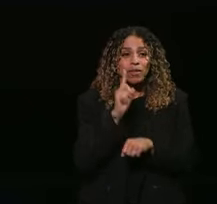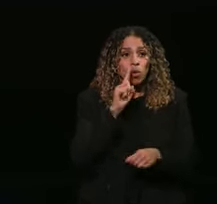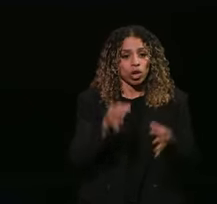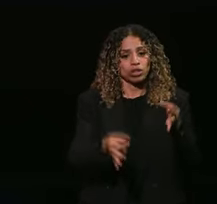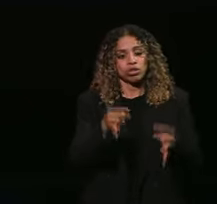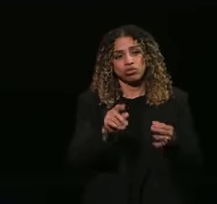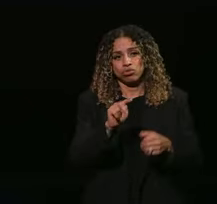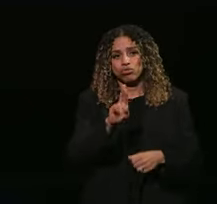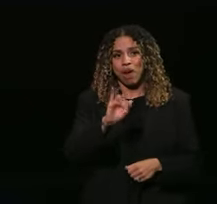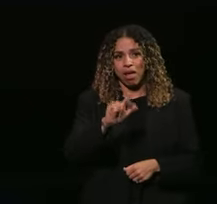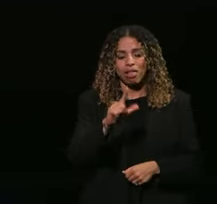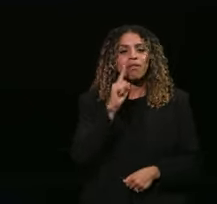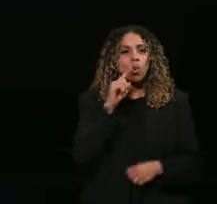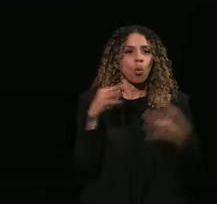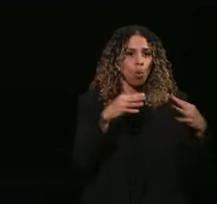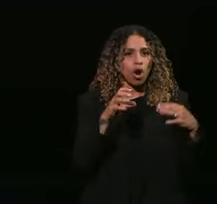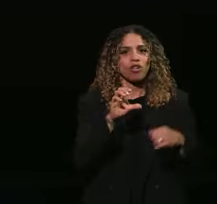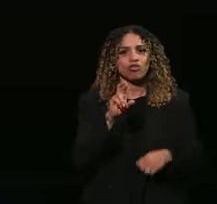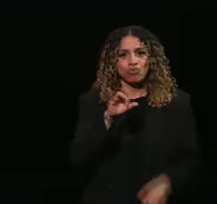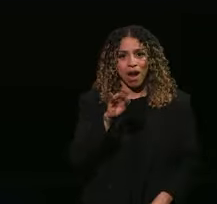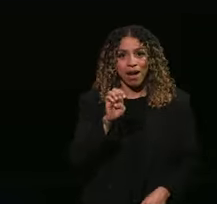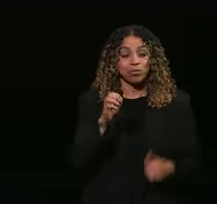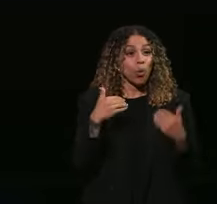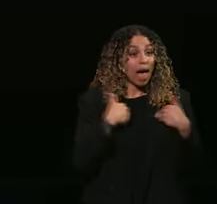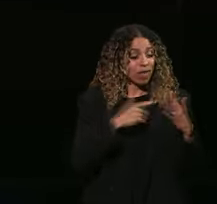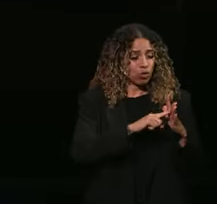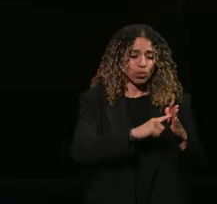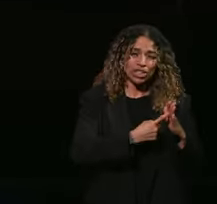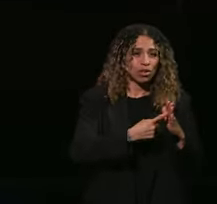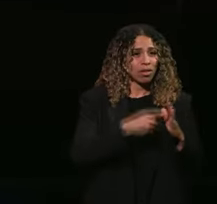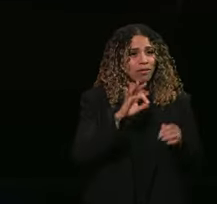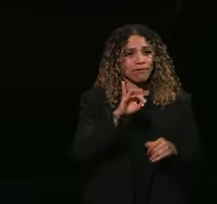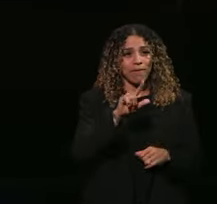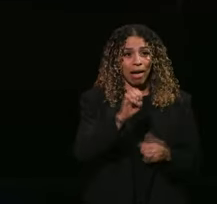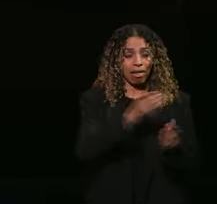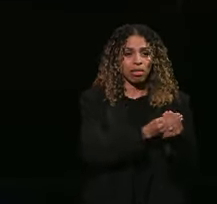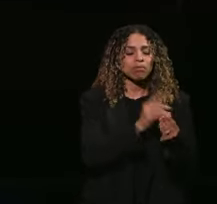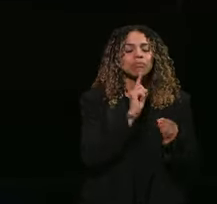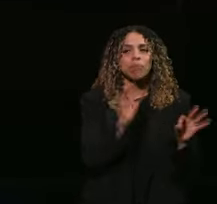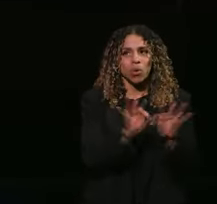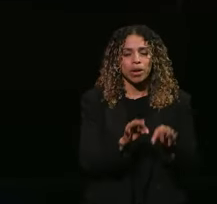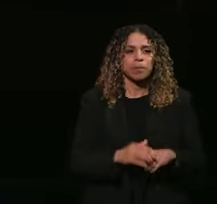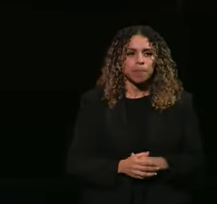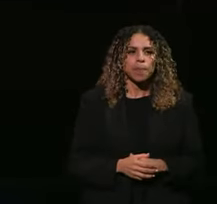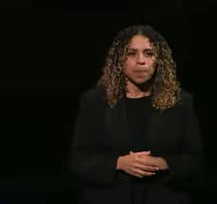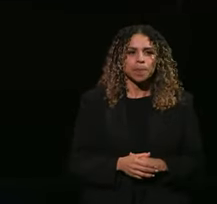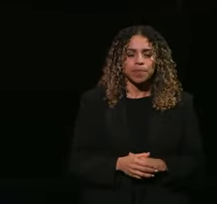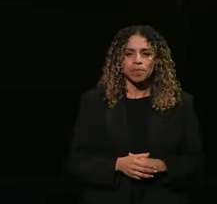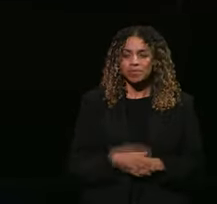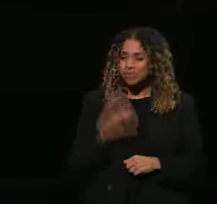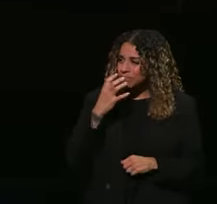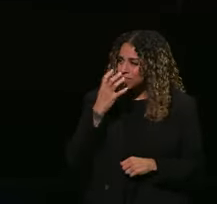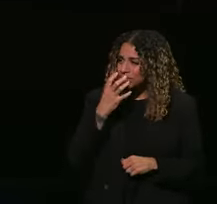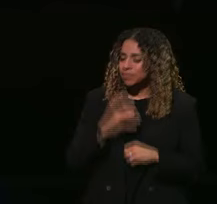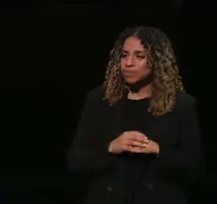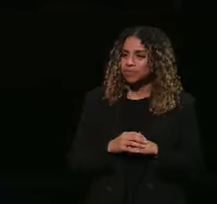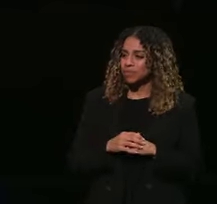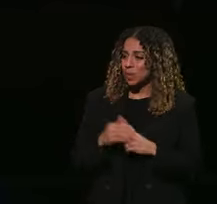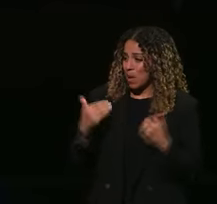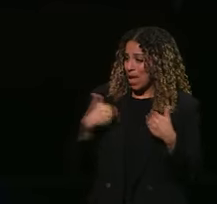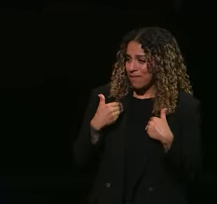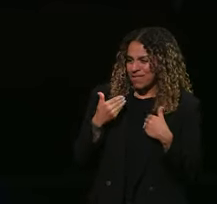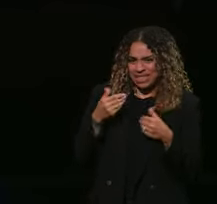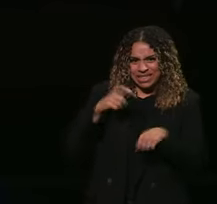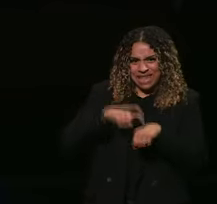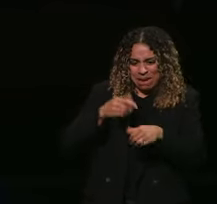for the war crimes. To have these original files was really important. We have just a couple of seconds left here, but I